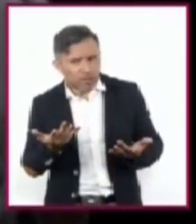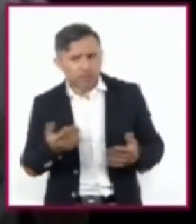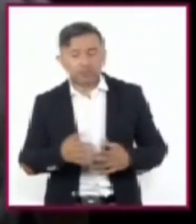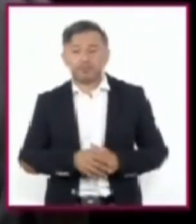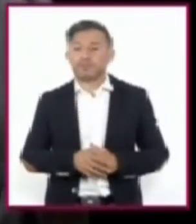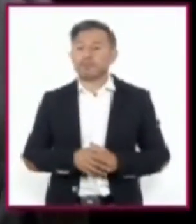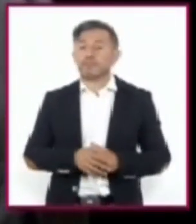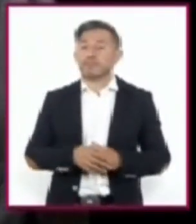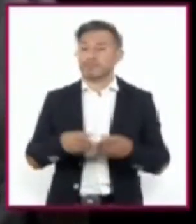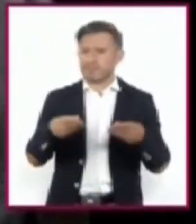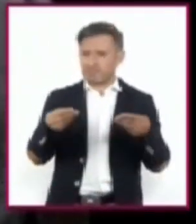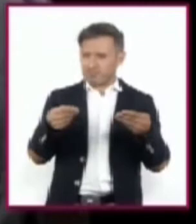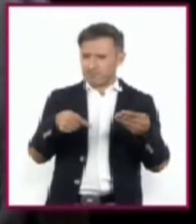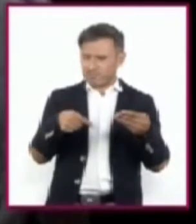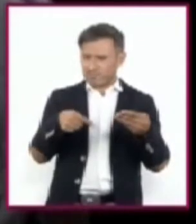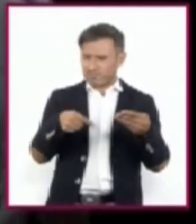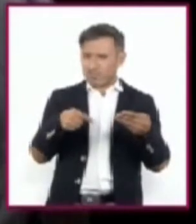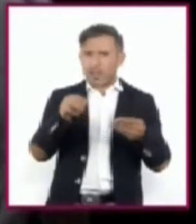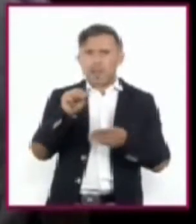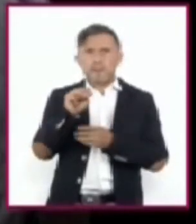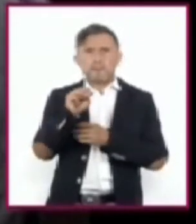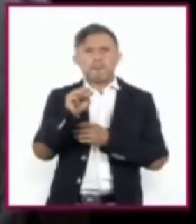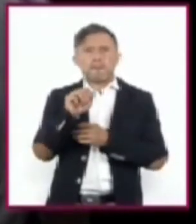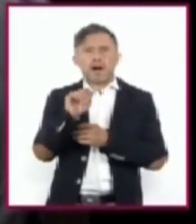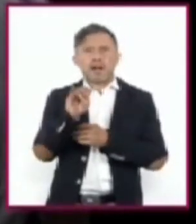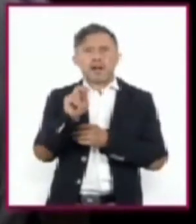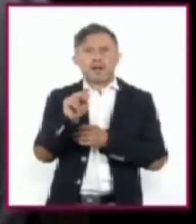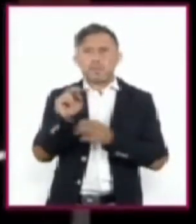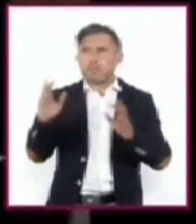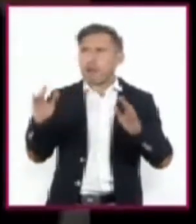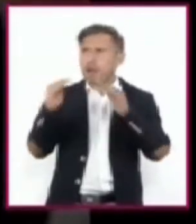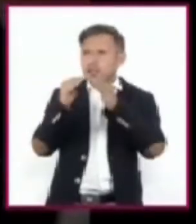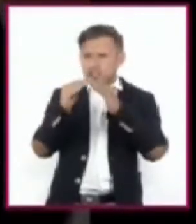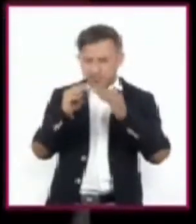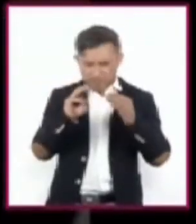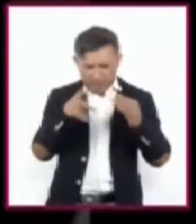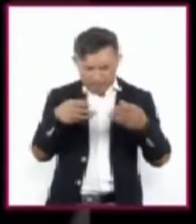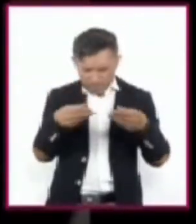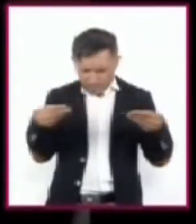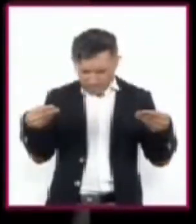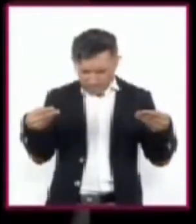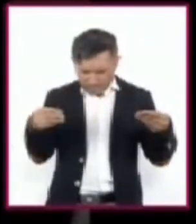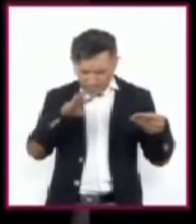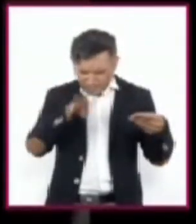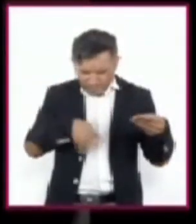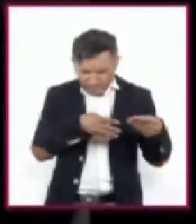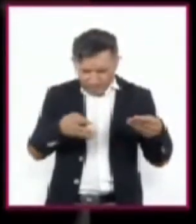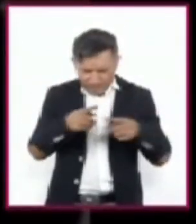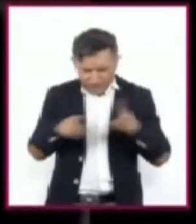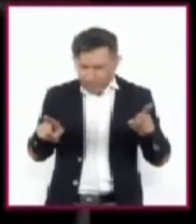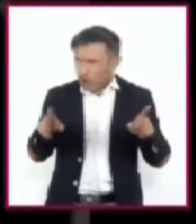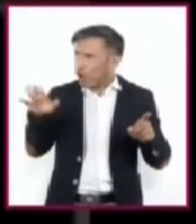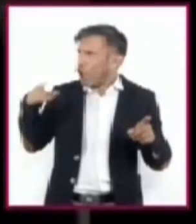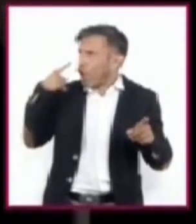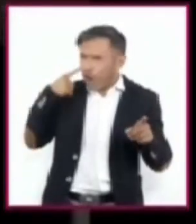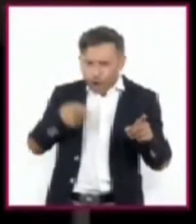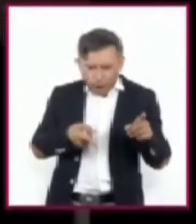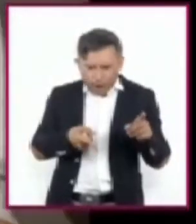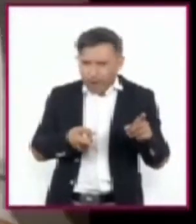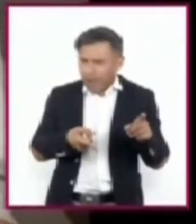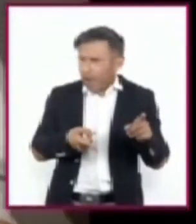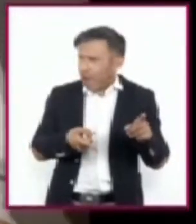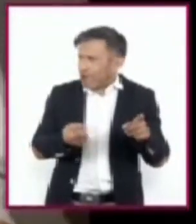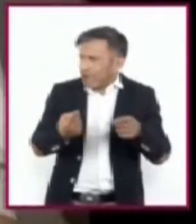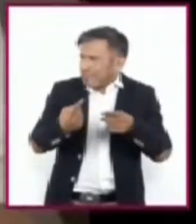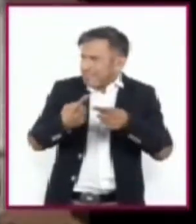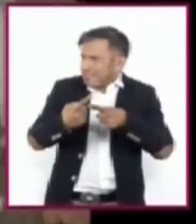The map of the Mayan palace is different. Look, it's absolutely different.